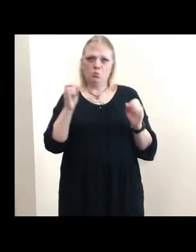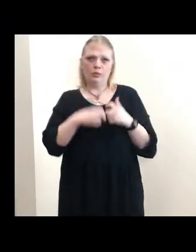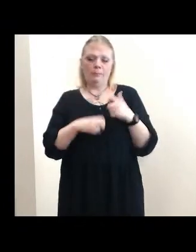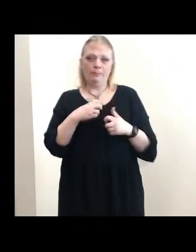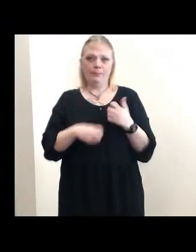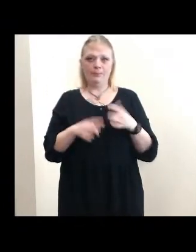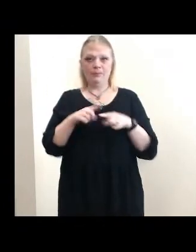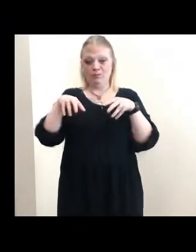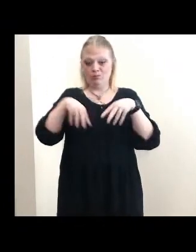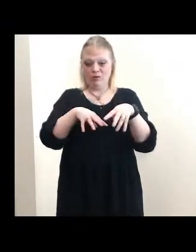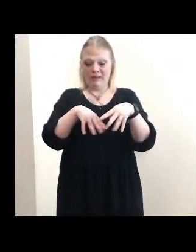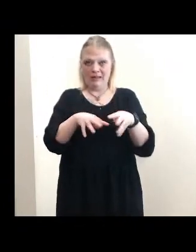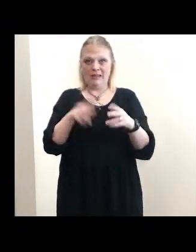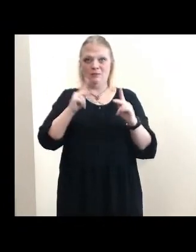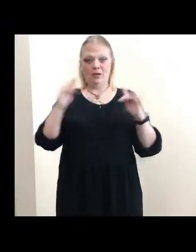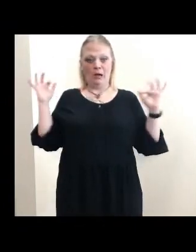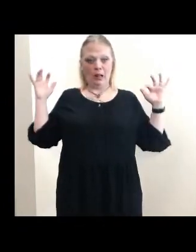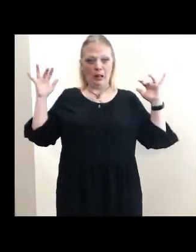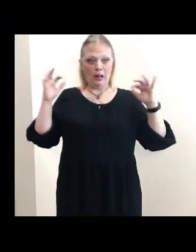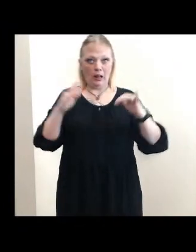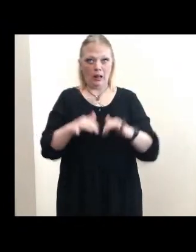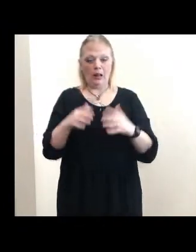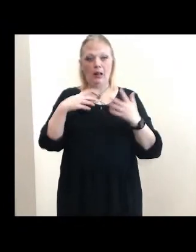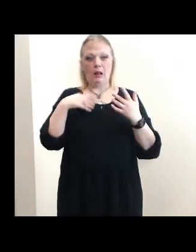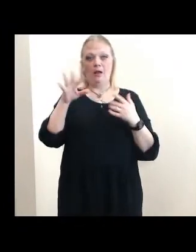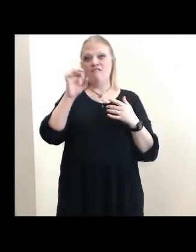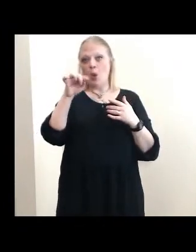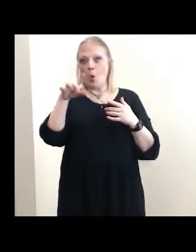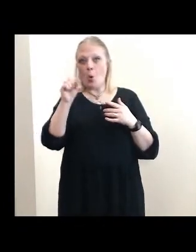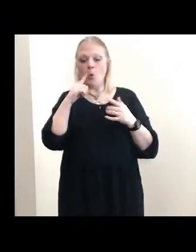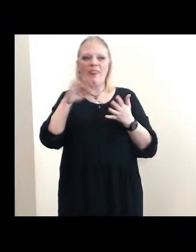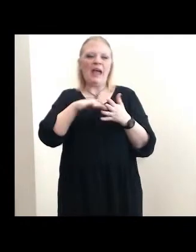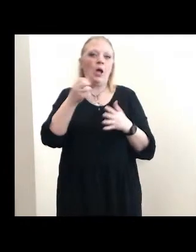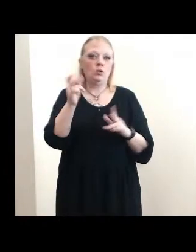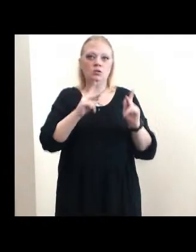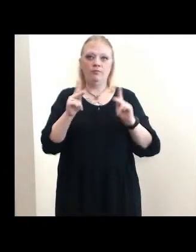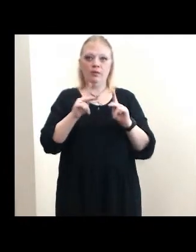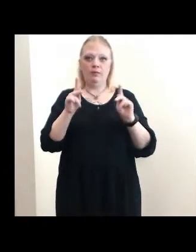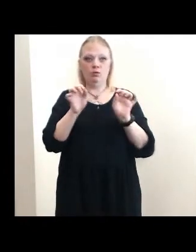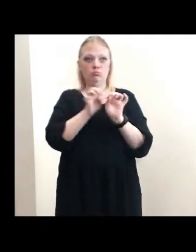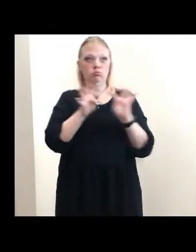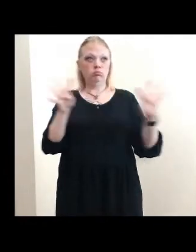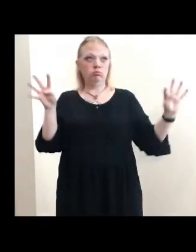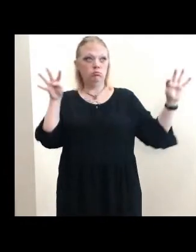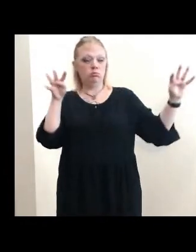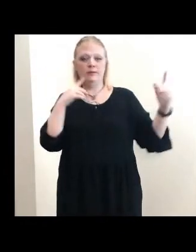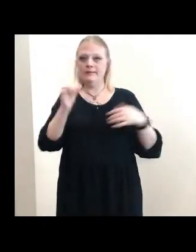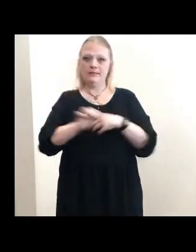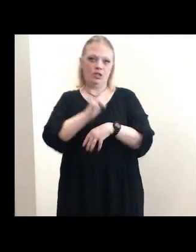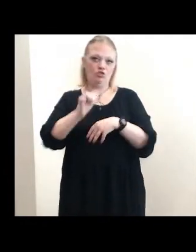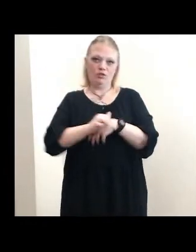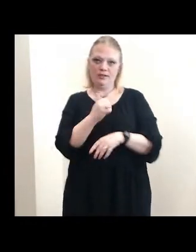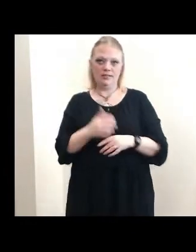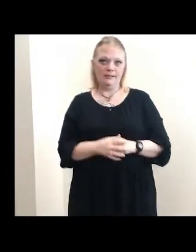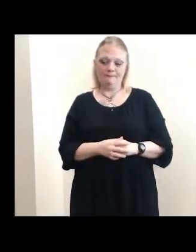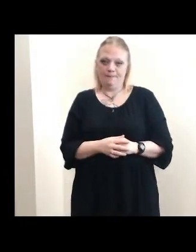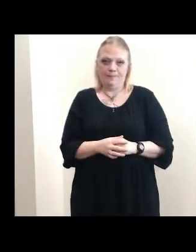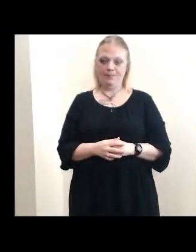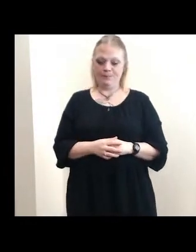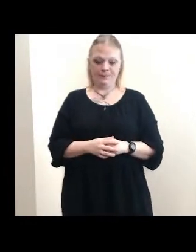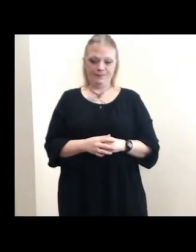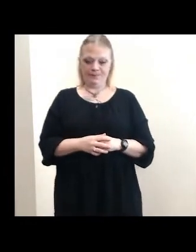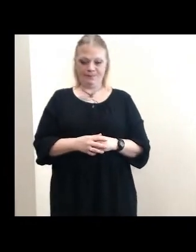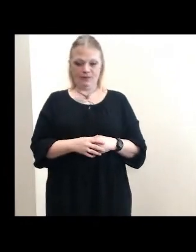that, but the parades where people gather, they get together on floats, you have thousands of people along the side of the road, are just too dangerous. And so to